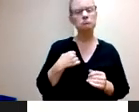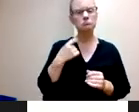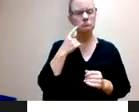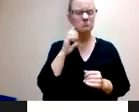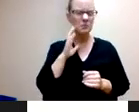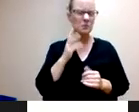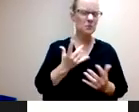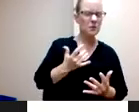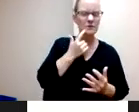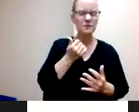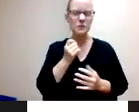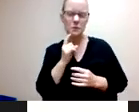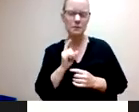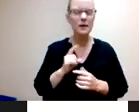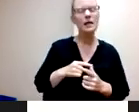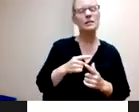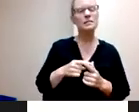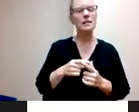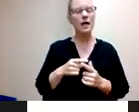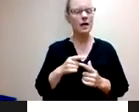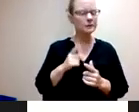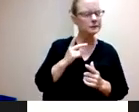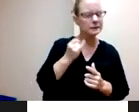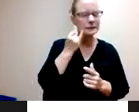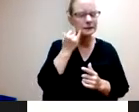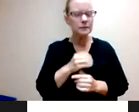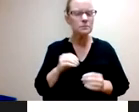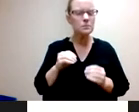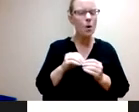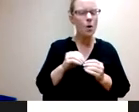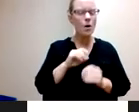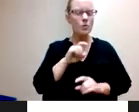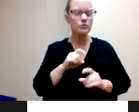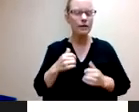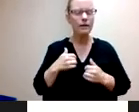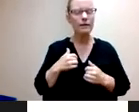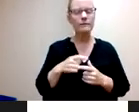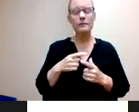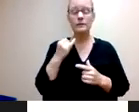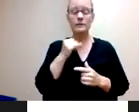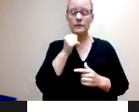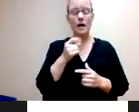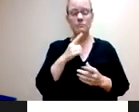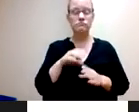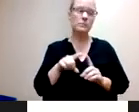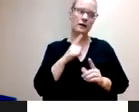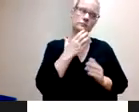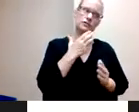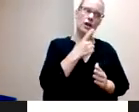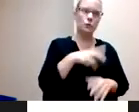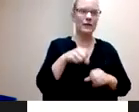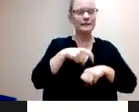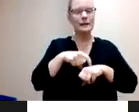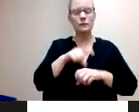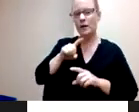more beats, and then if we don't get any other questions, we can conclude for the day. But I really appreciate you taking the time to answer